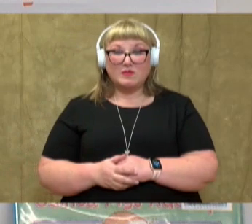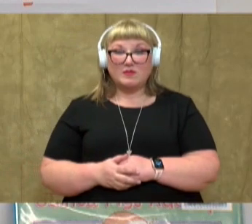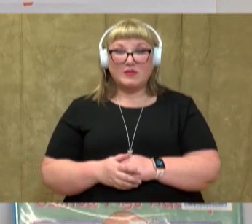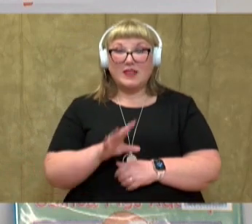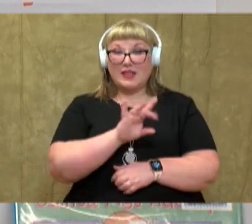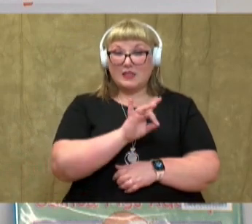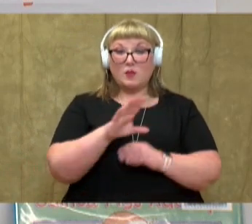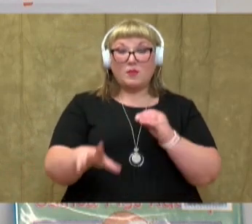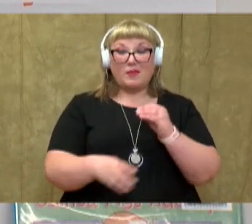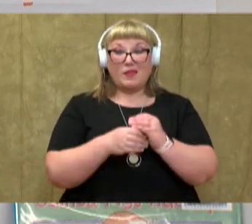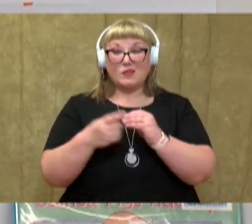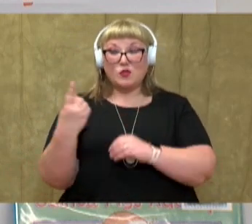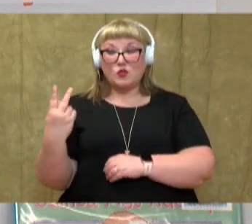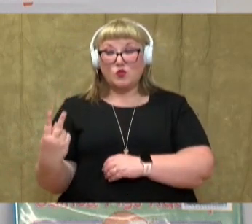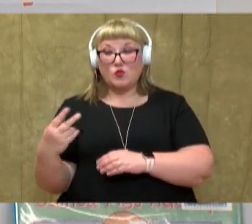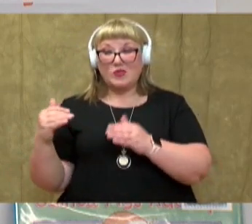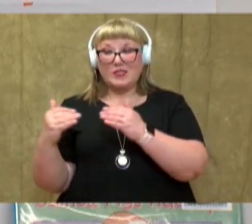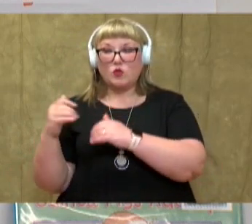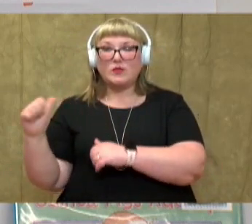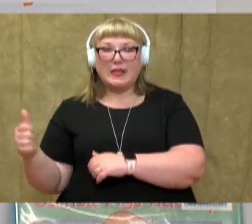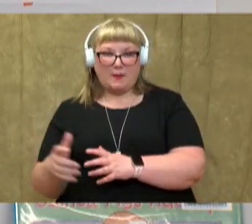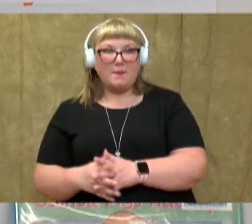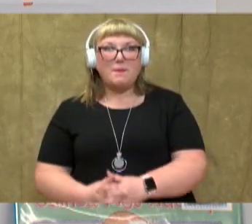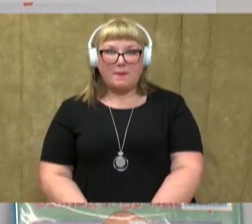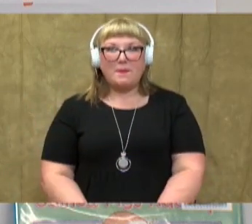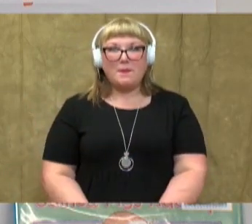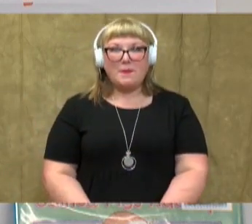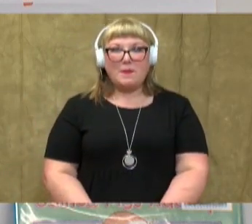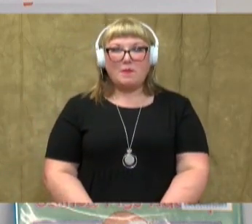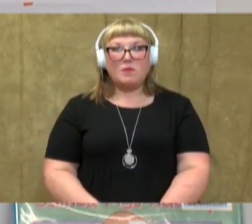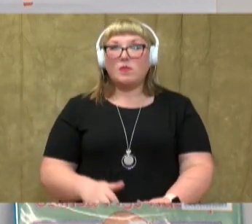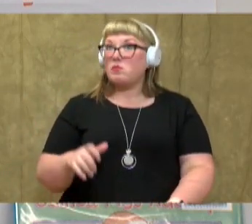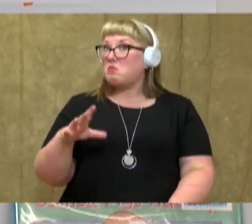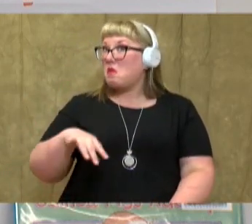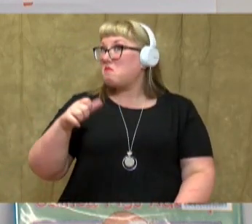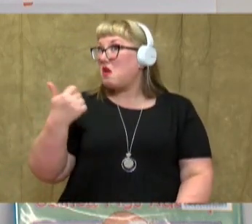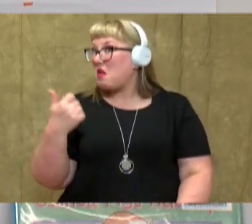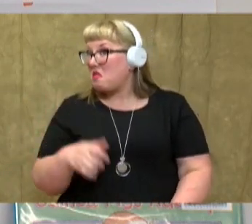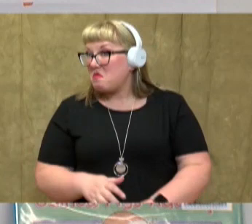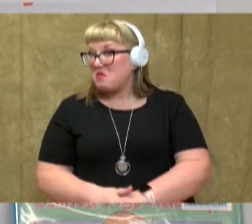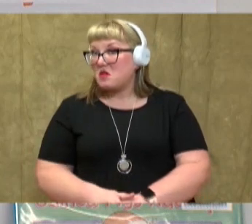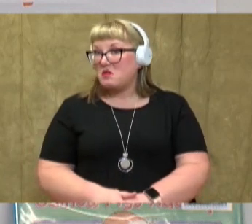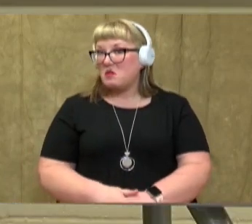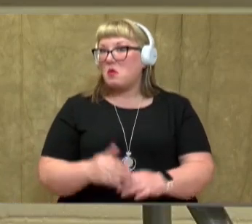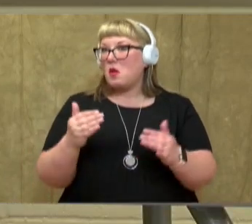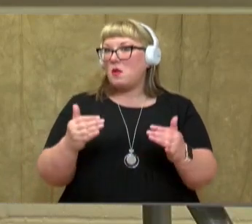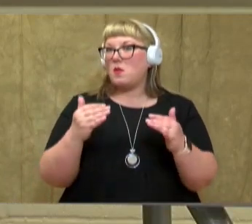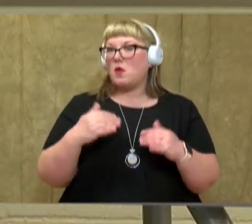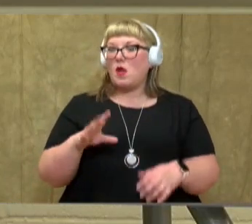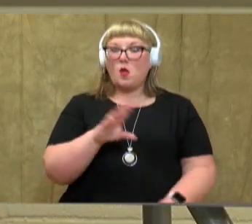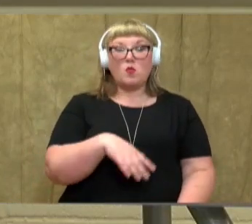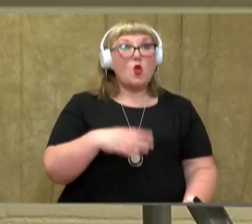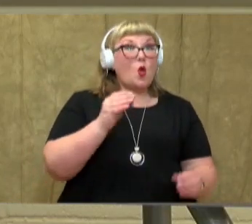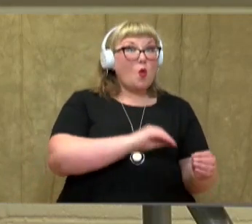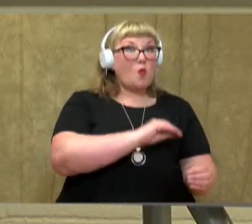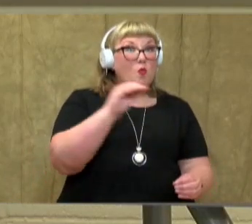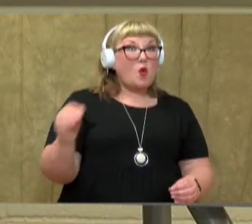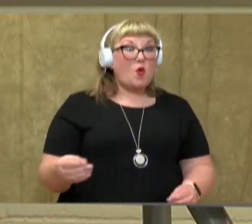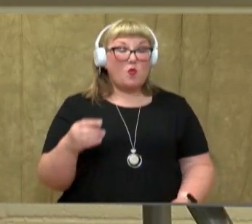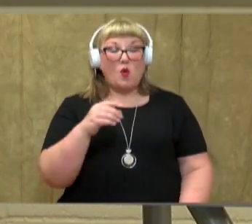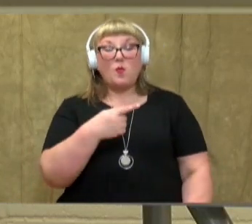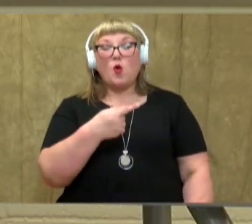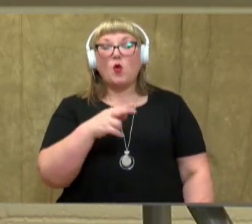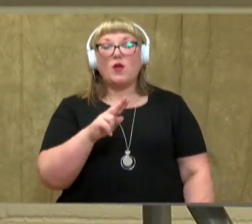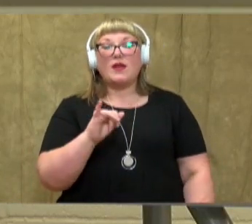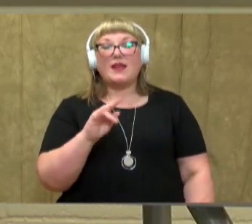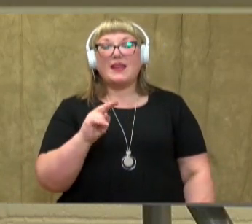is 8 plus 2. All right, should we find another way? Let's move one more guinea pig over to the